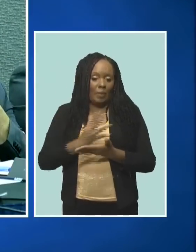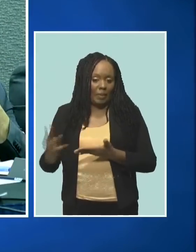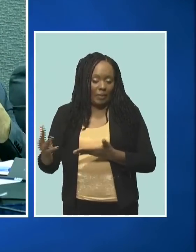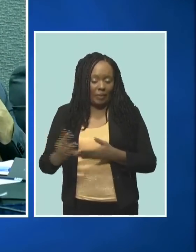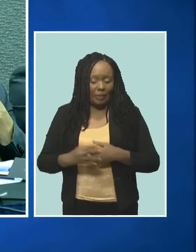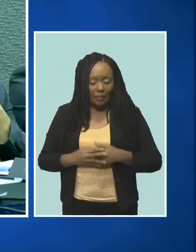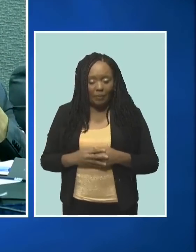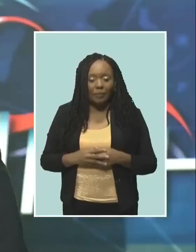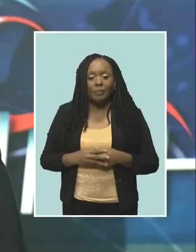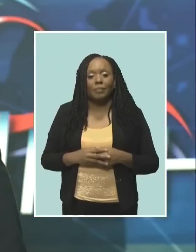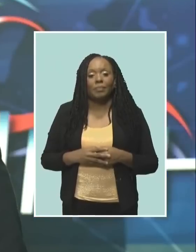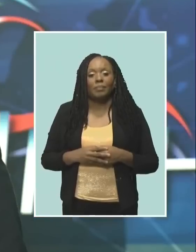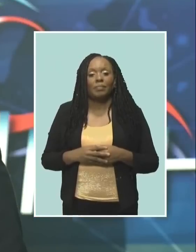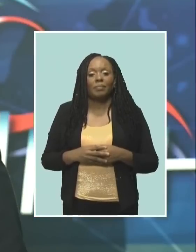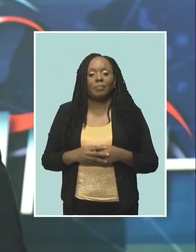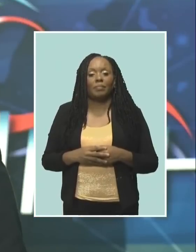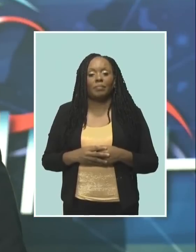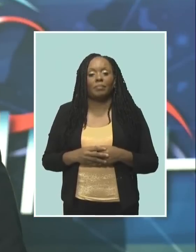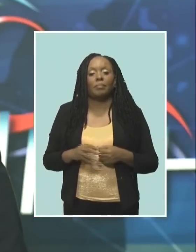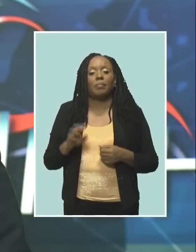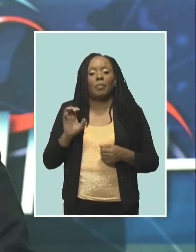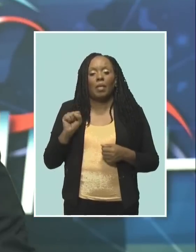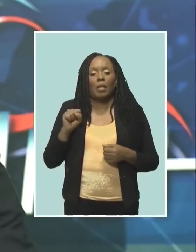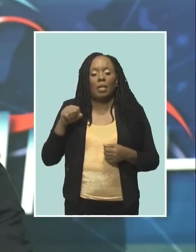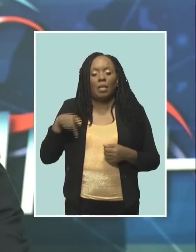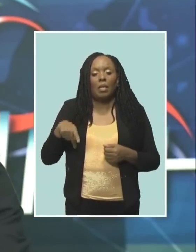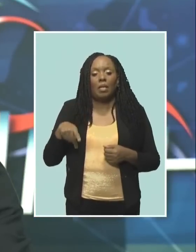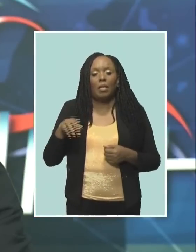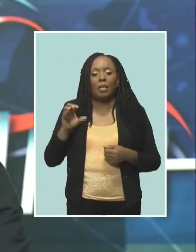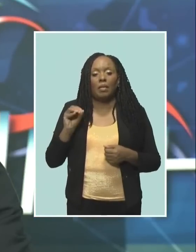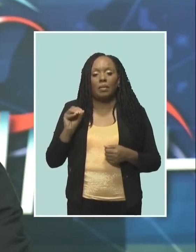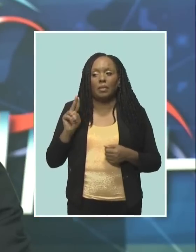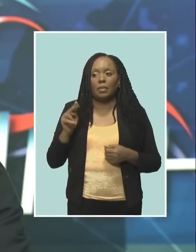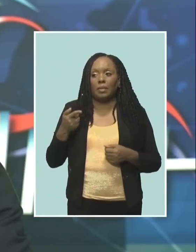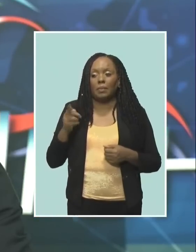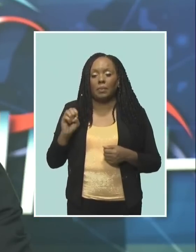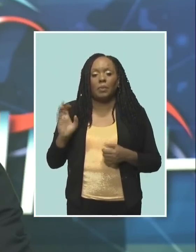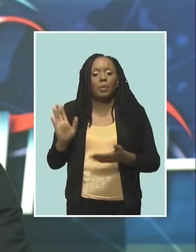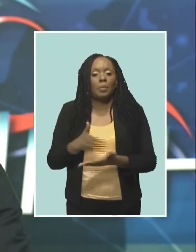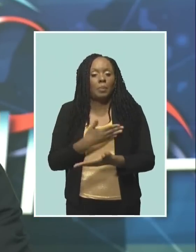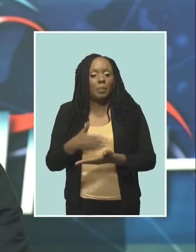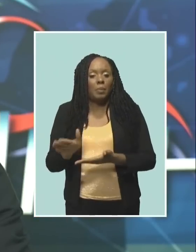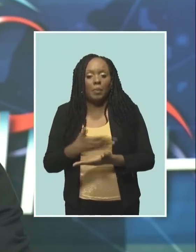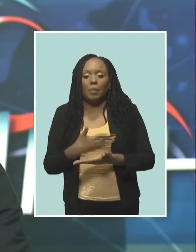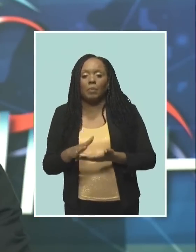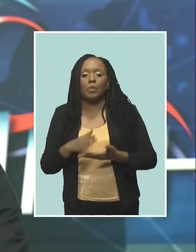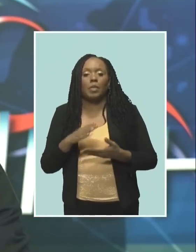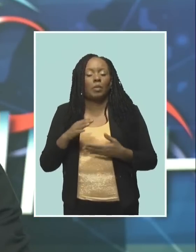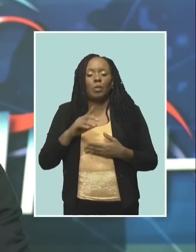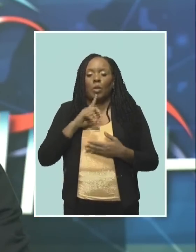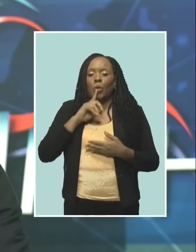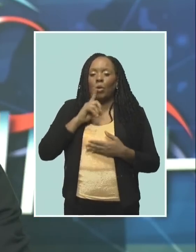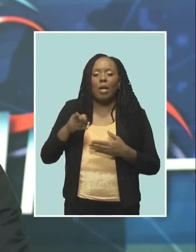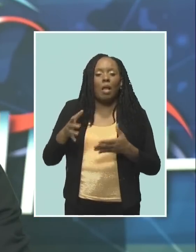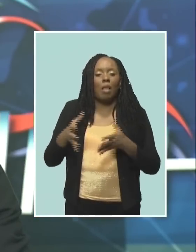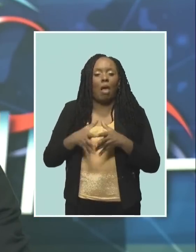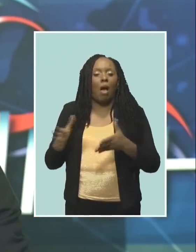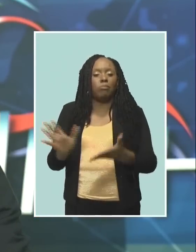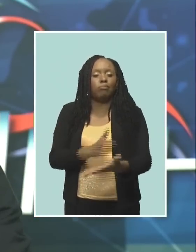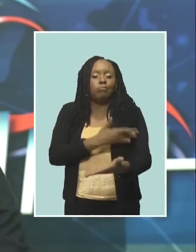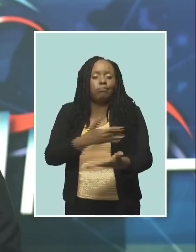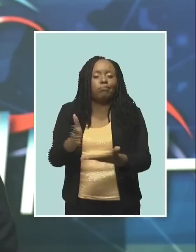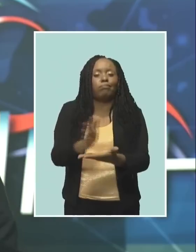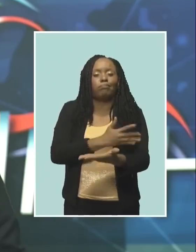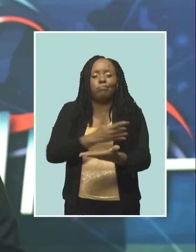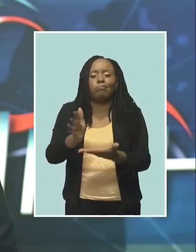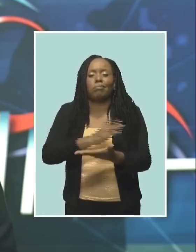CBC News. Spooge music was alive and well on Saturday night at the Quilombo Village at Haggott Hall as part